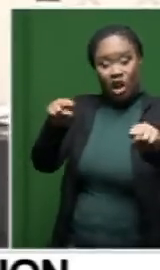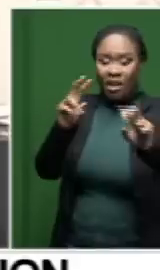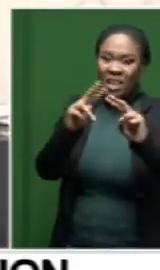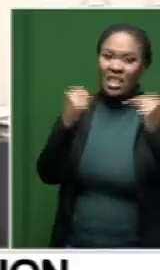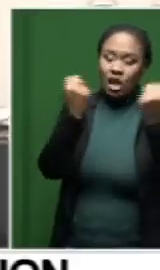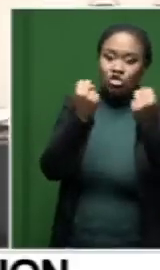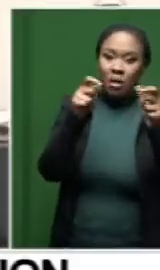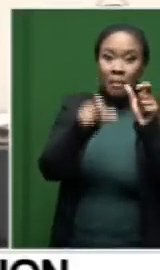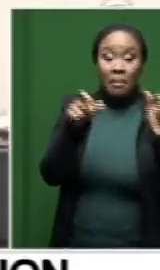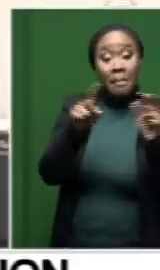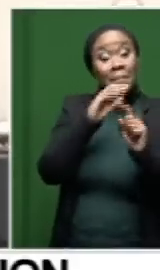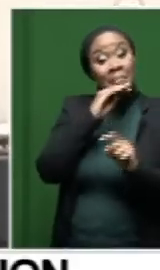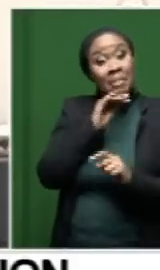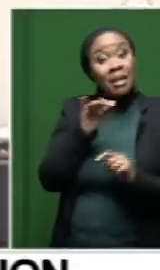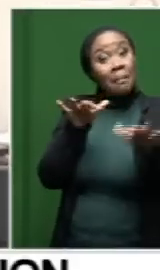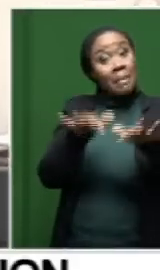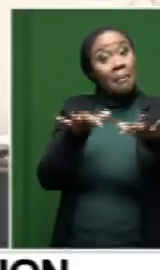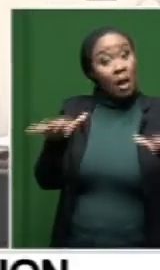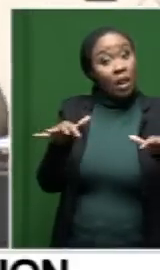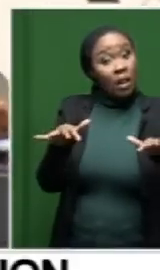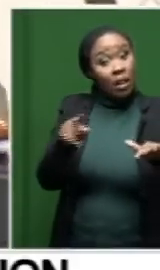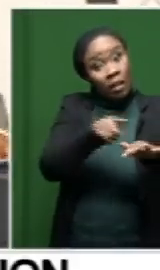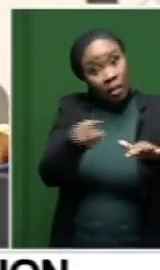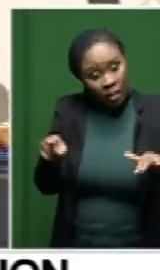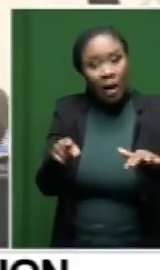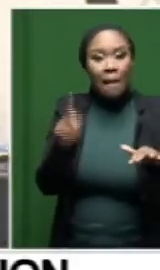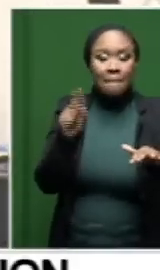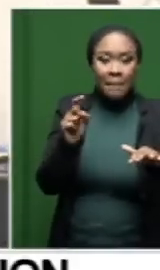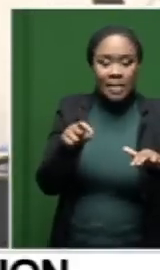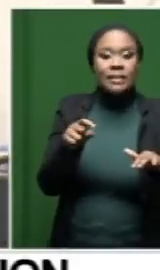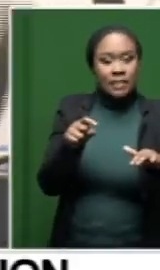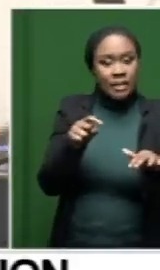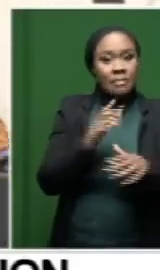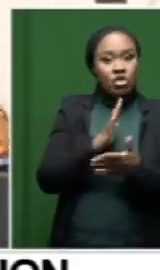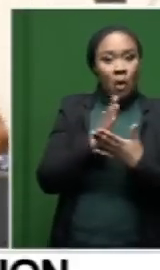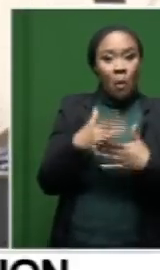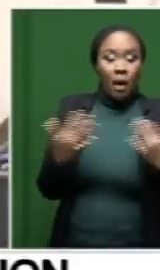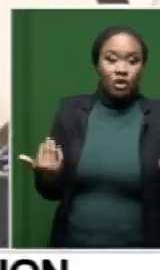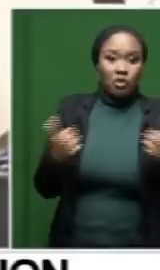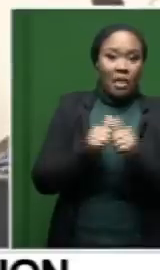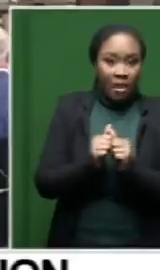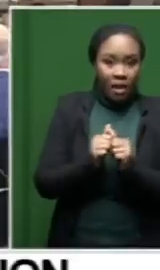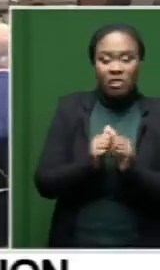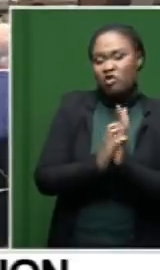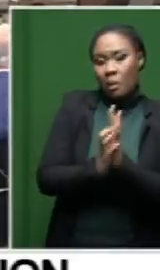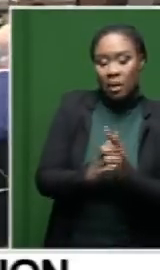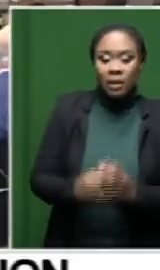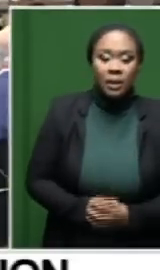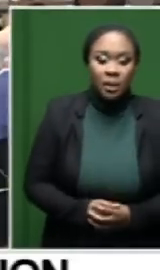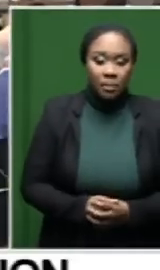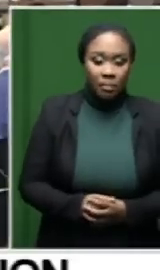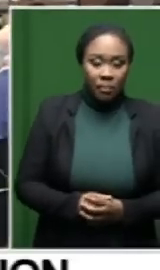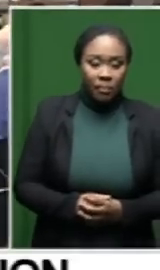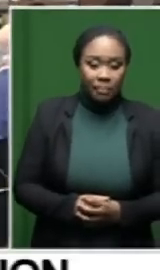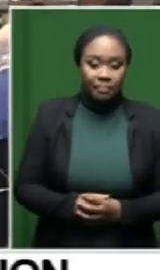the entire nation responds to it, not in a selective way, but in a collective way. So, for instance, we know